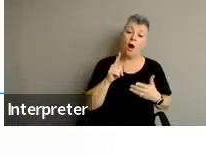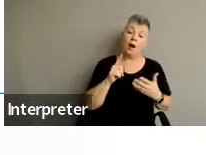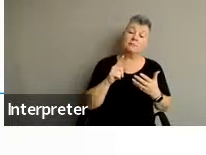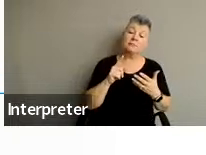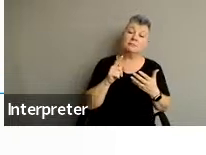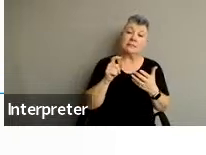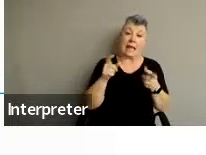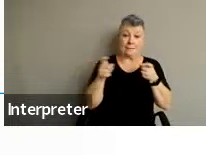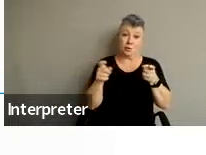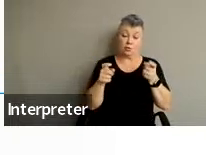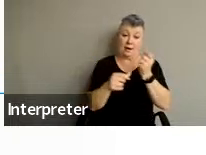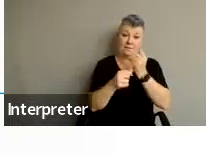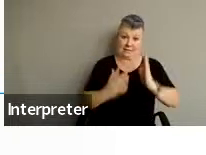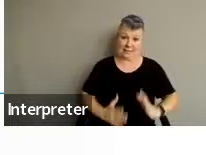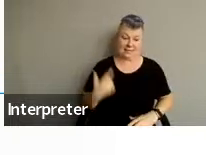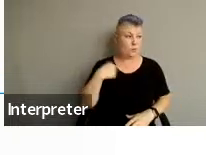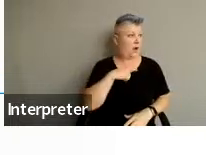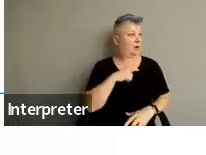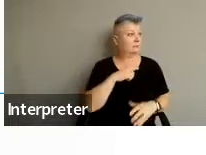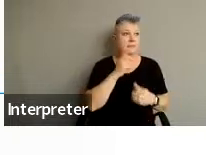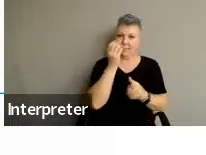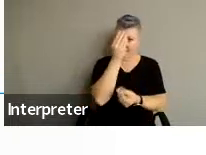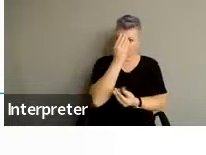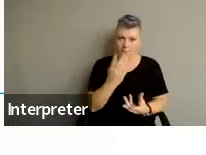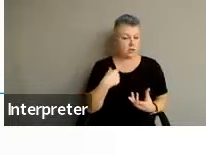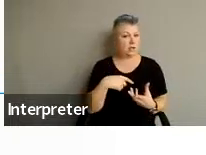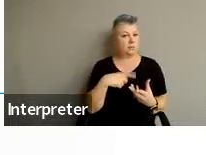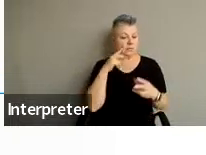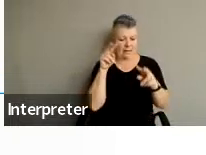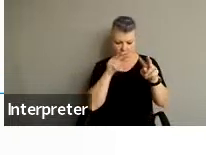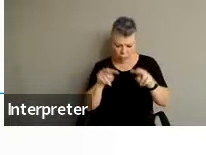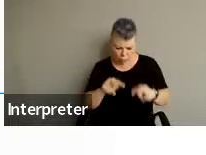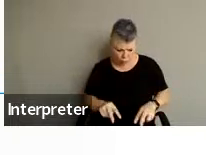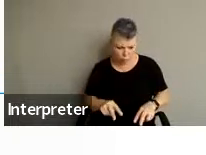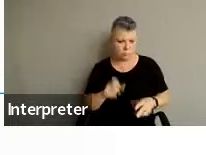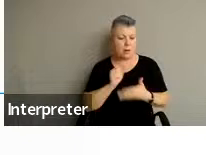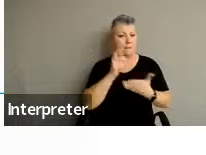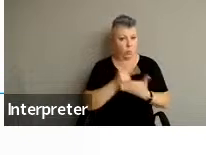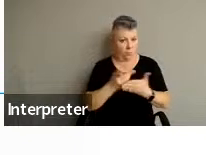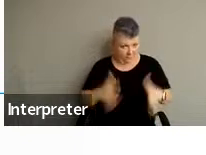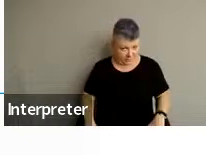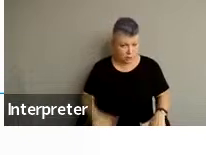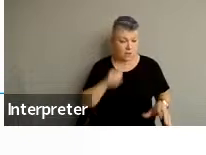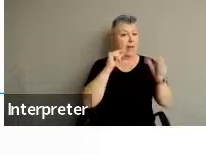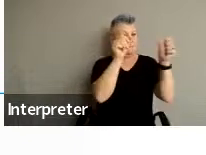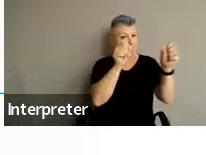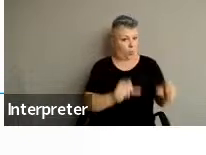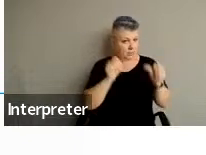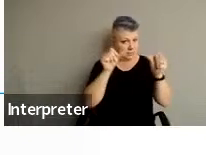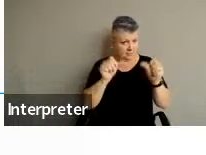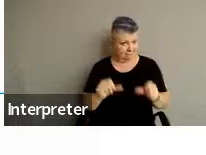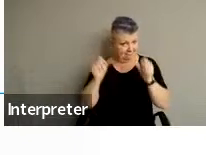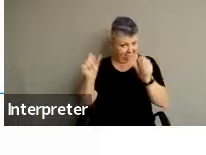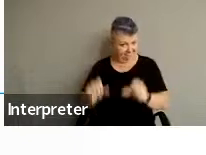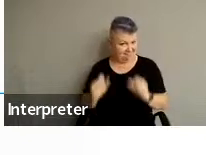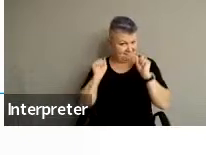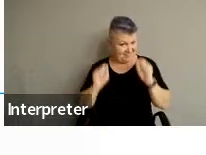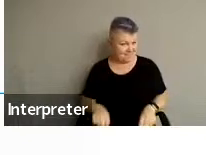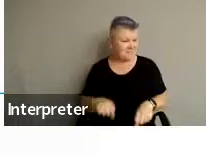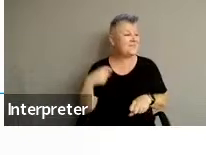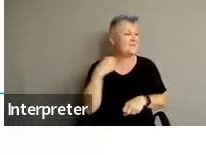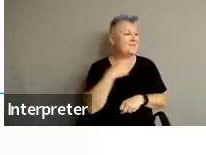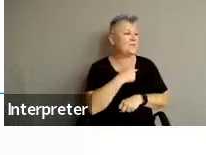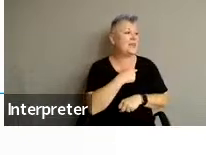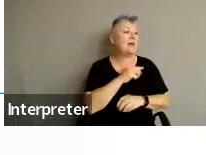are posting these materials once they've been vetted and approved. We are